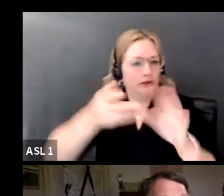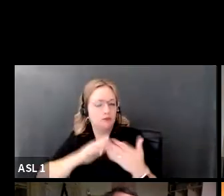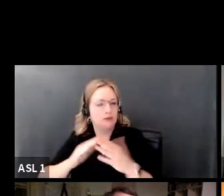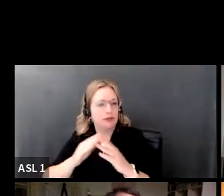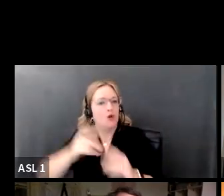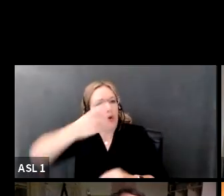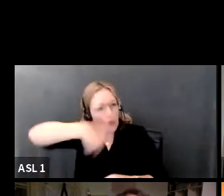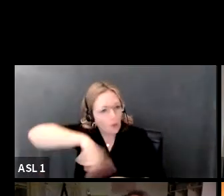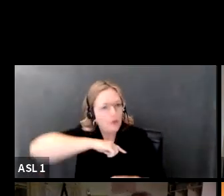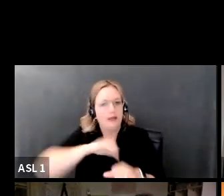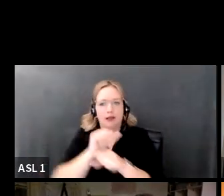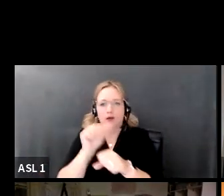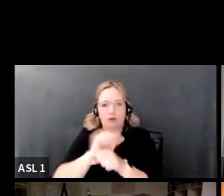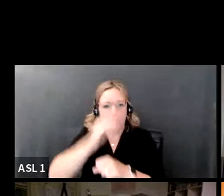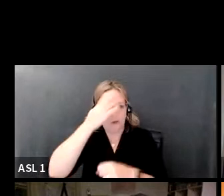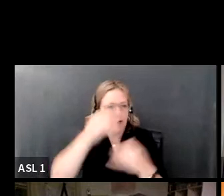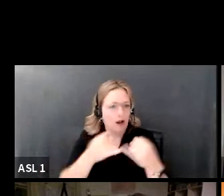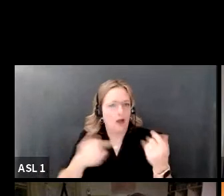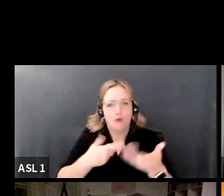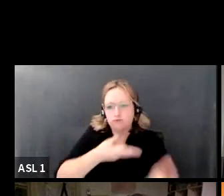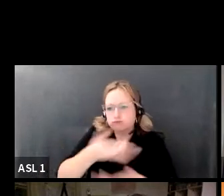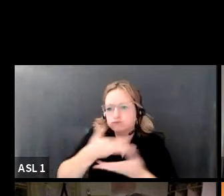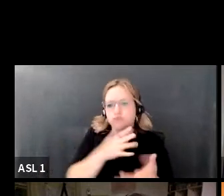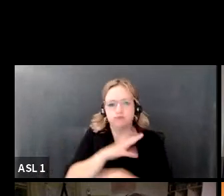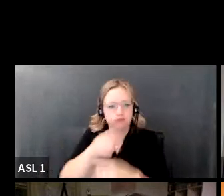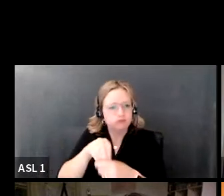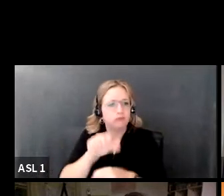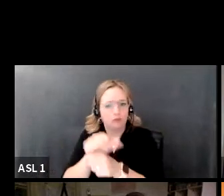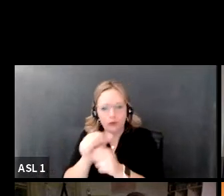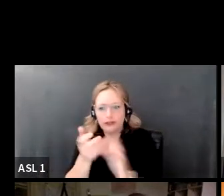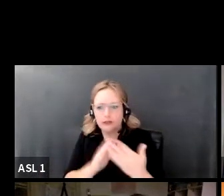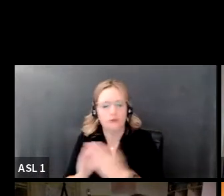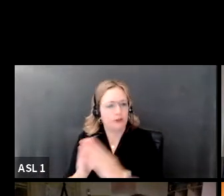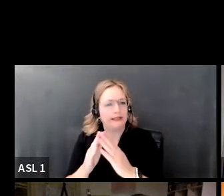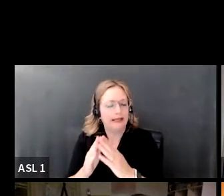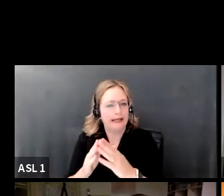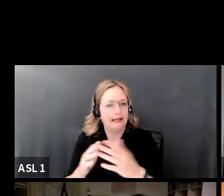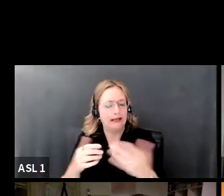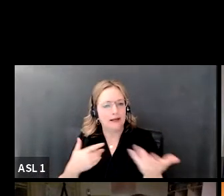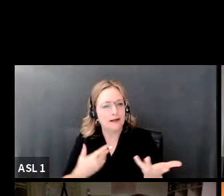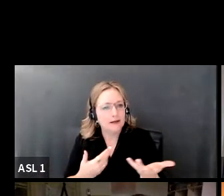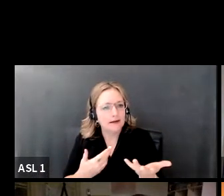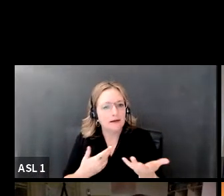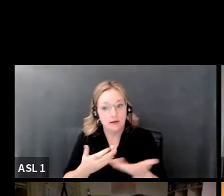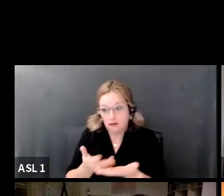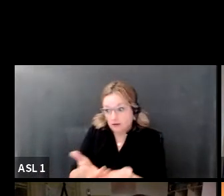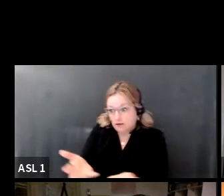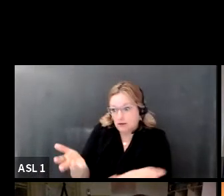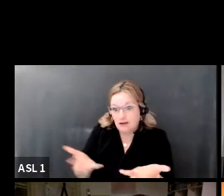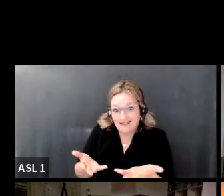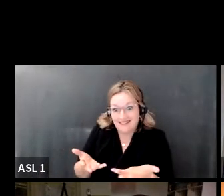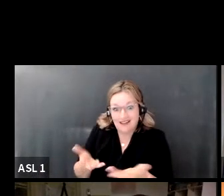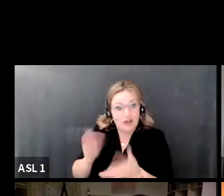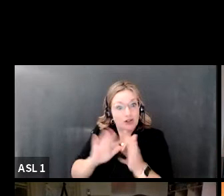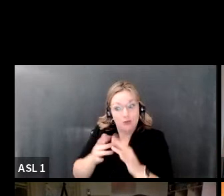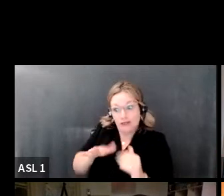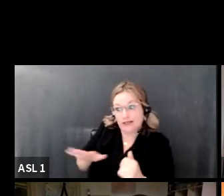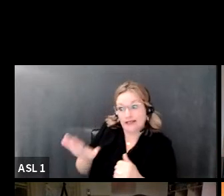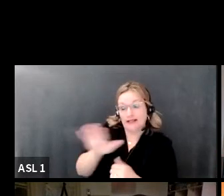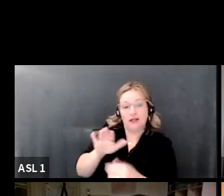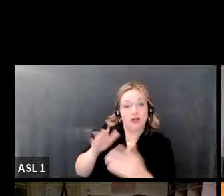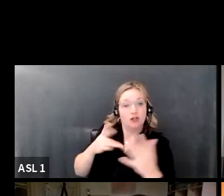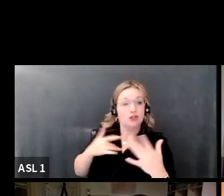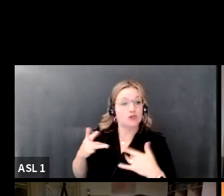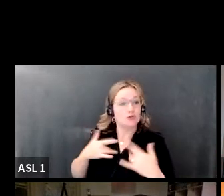providers we talk to our communities we ask our communities and basically the main concern is our